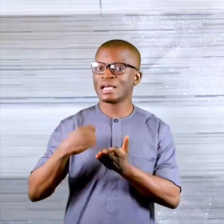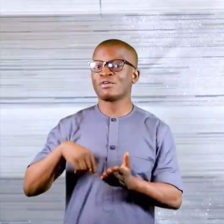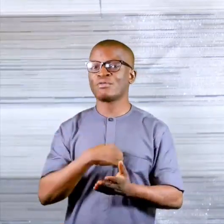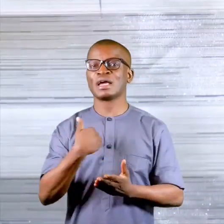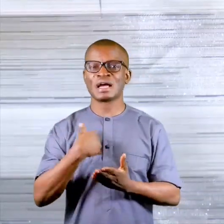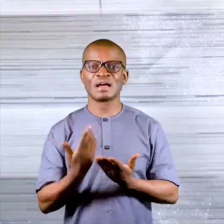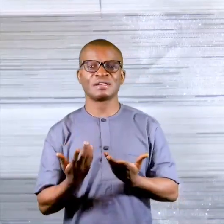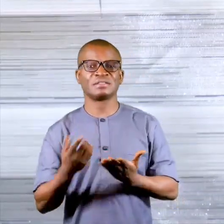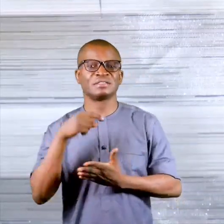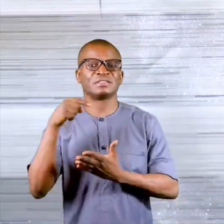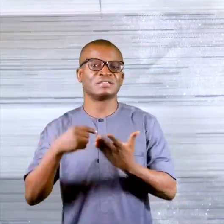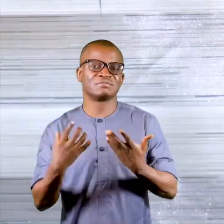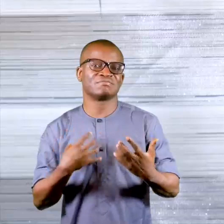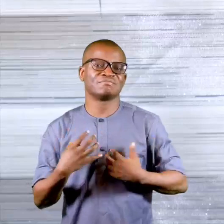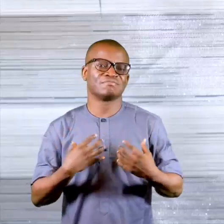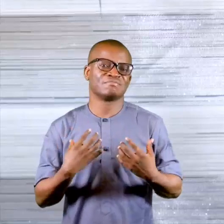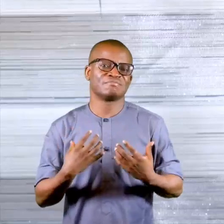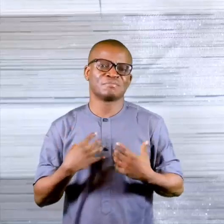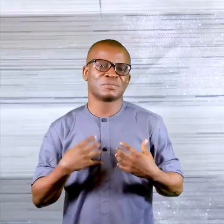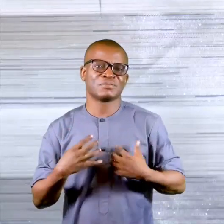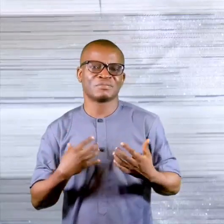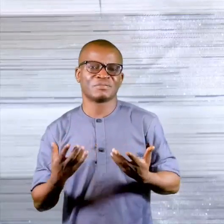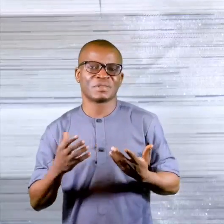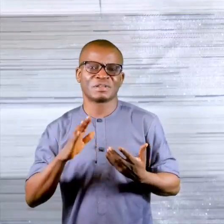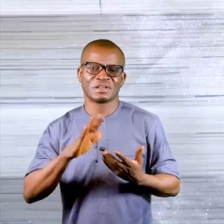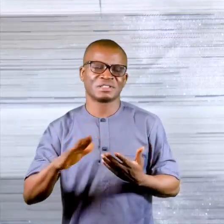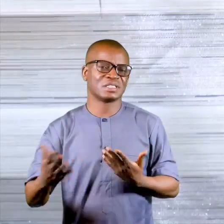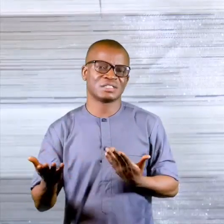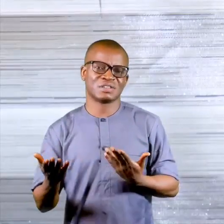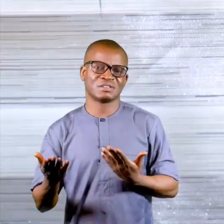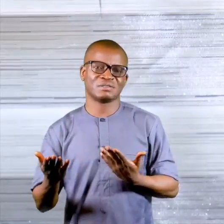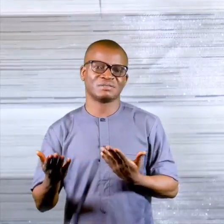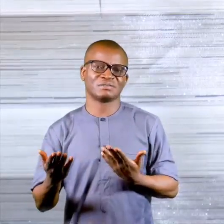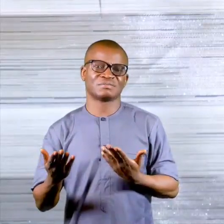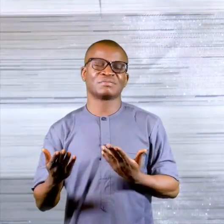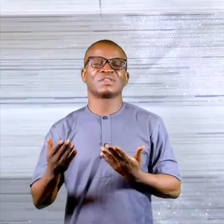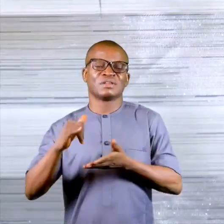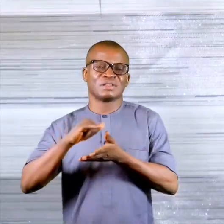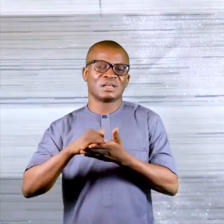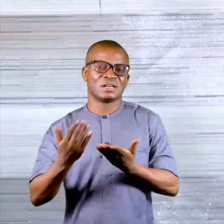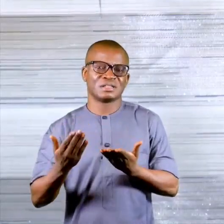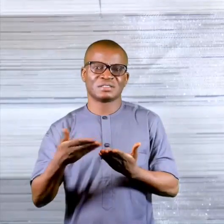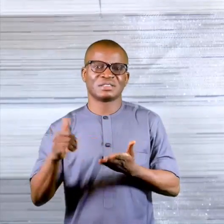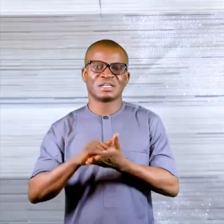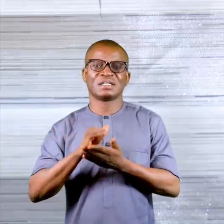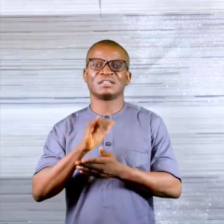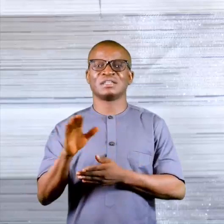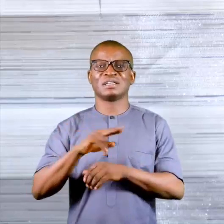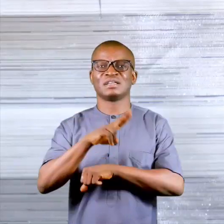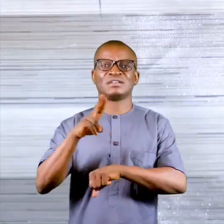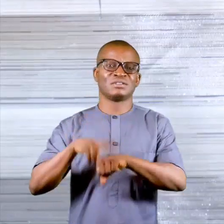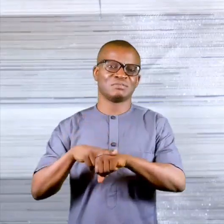these container children. These container children, they were packed in this container that they normally